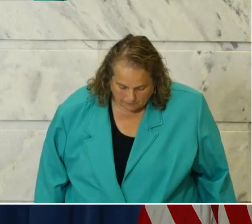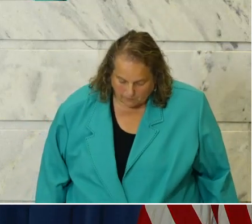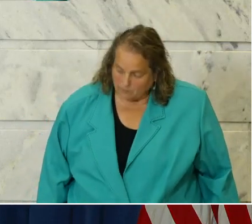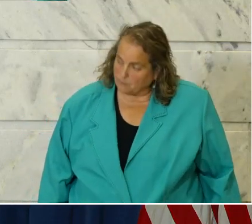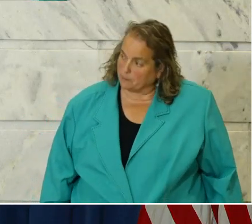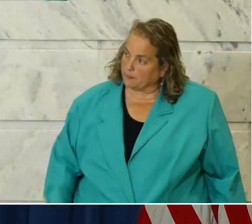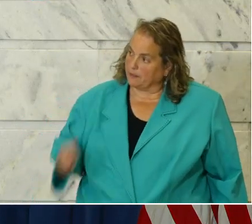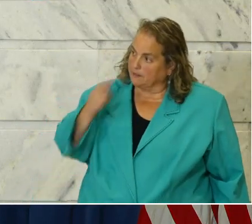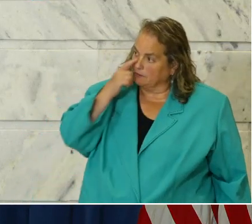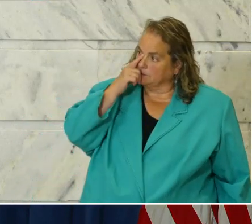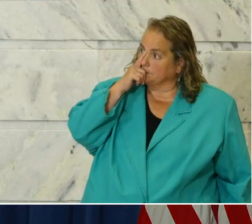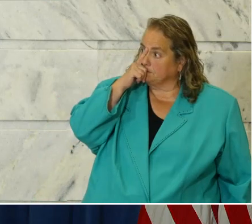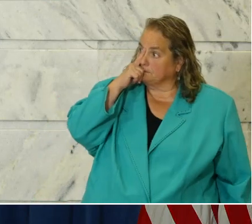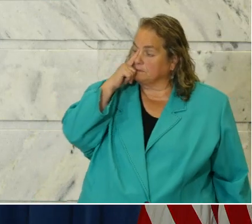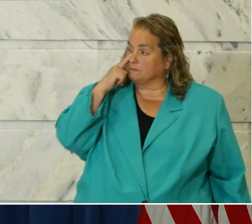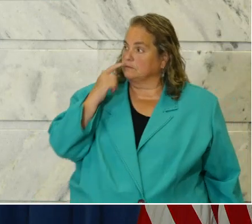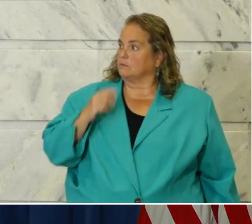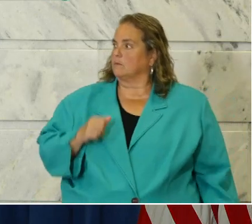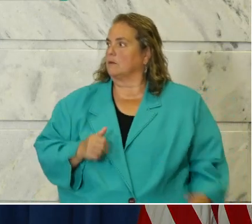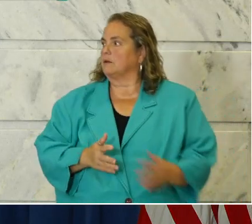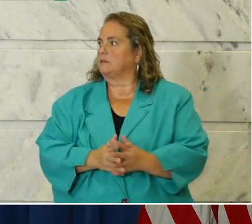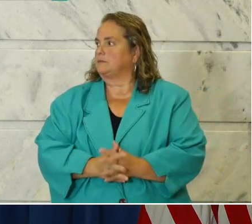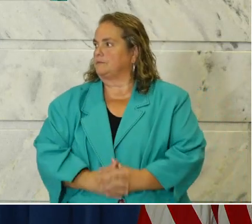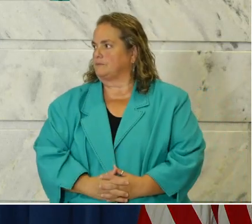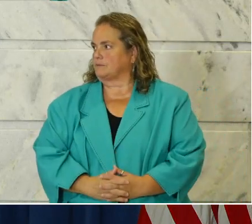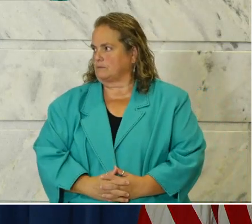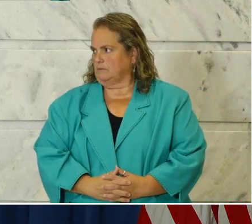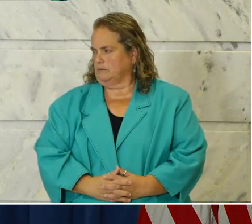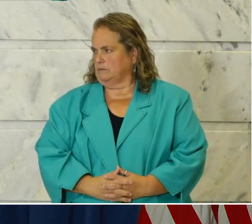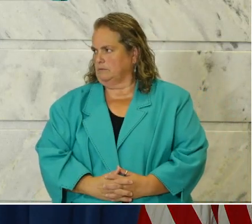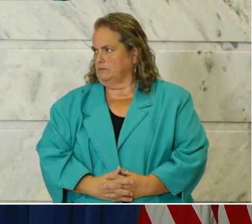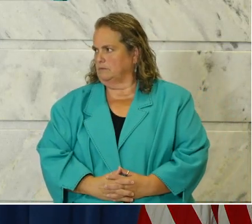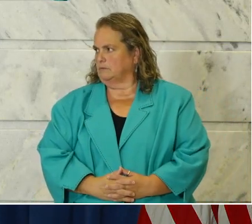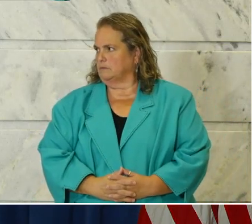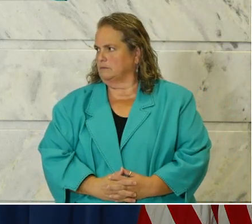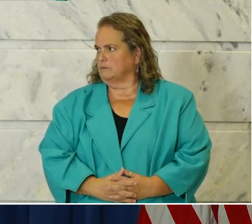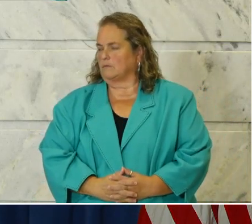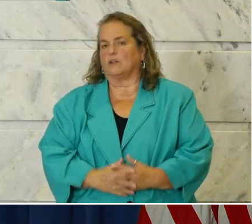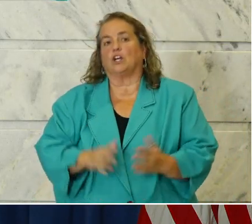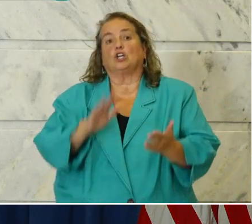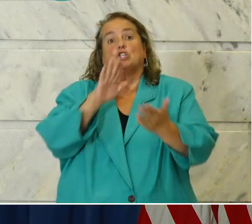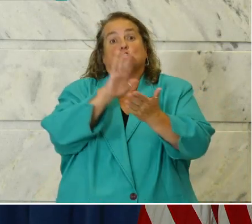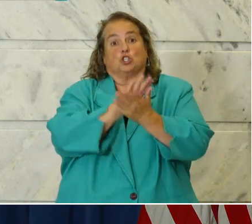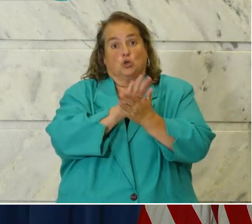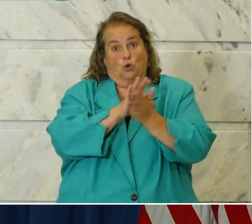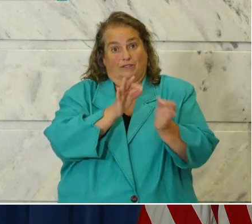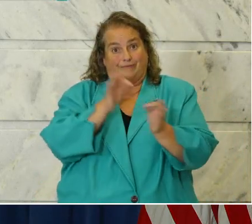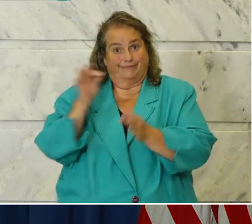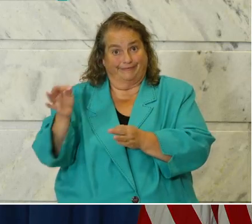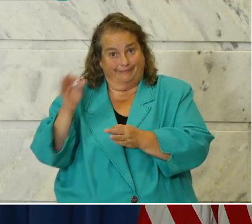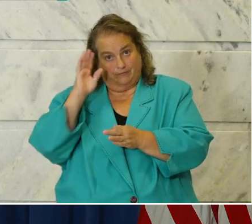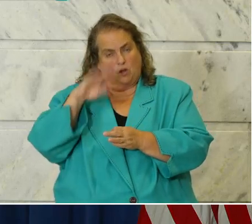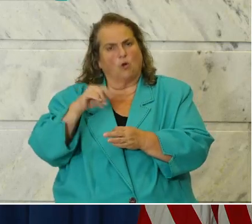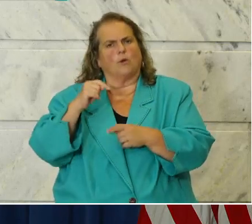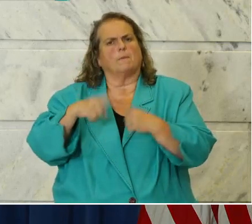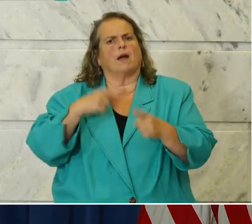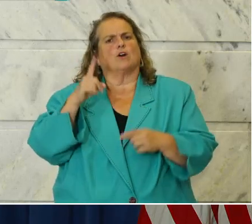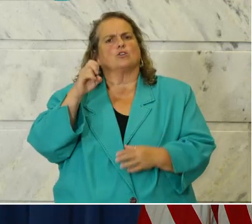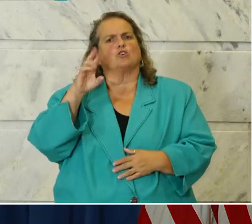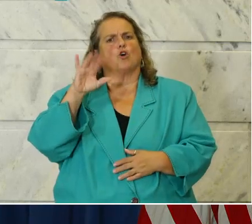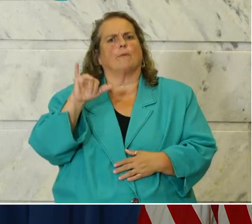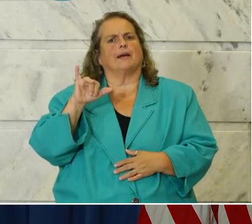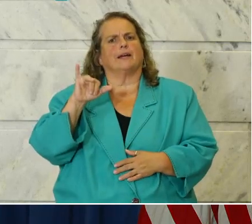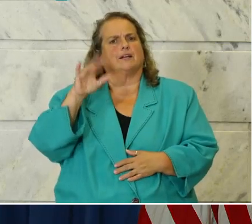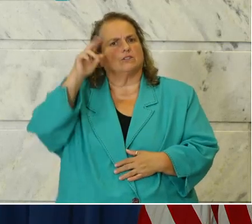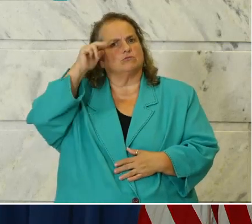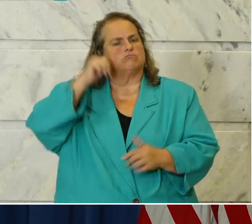this worse? So when it is back up, this again brings up the question of the Derby. Let's talk about that. Question is